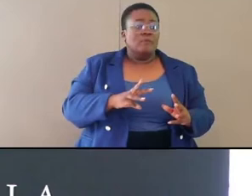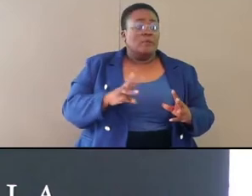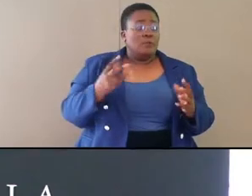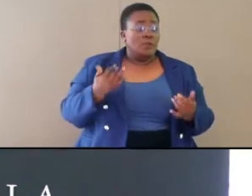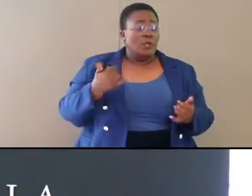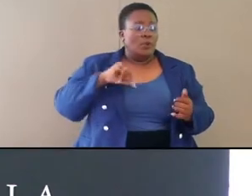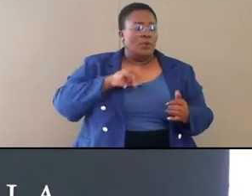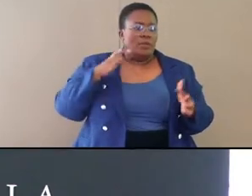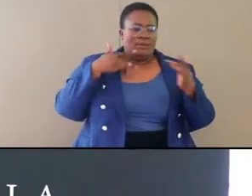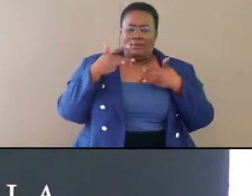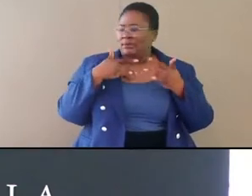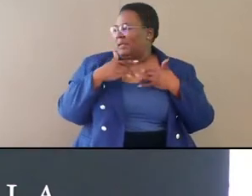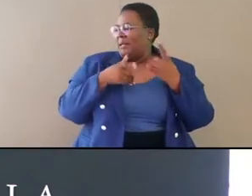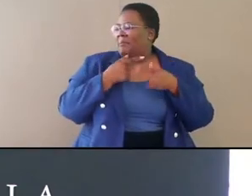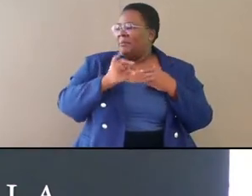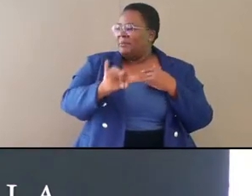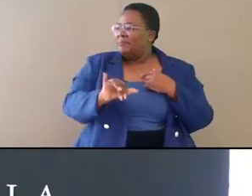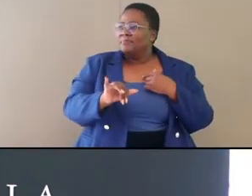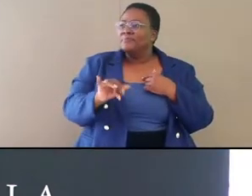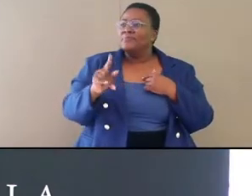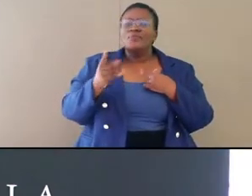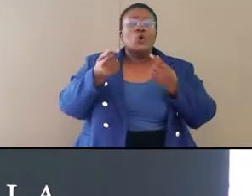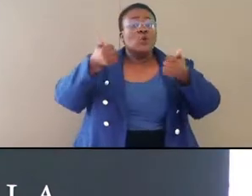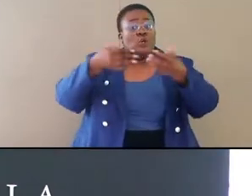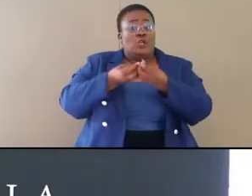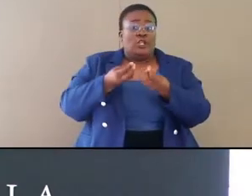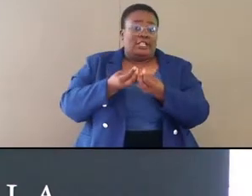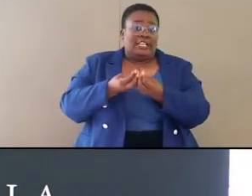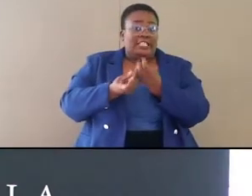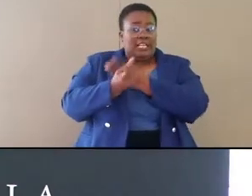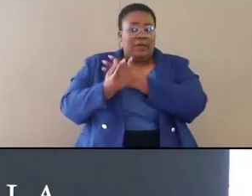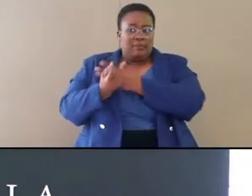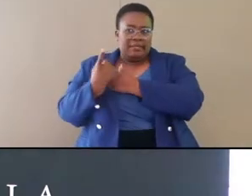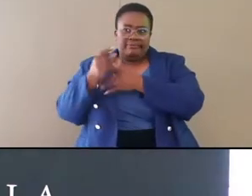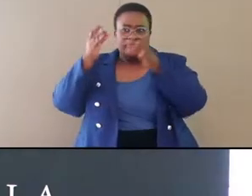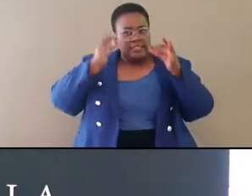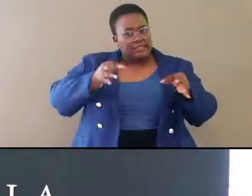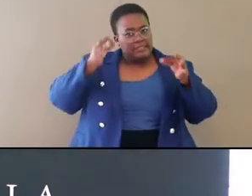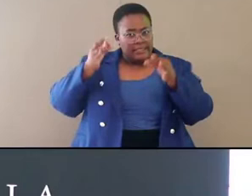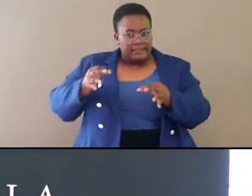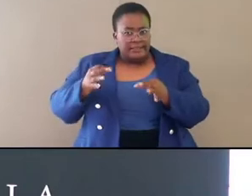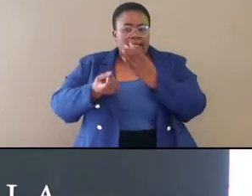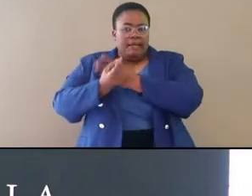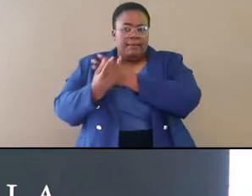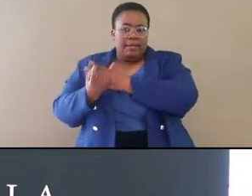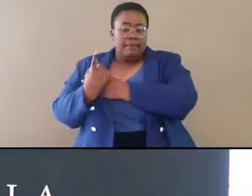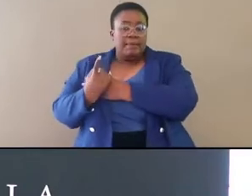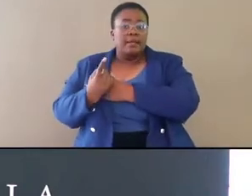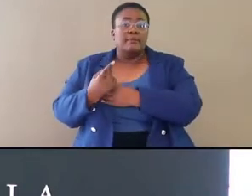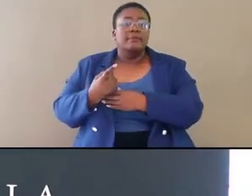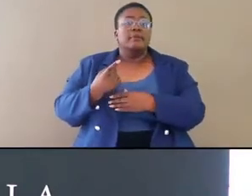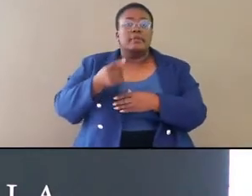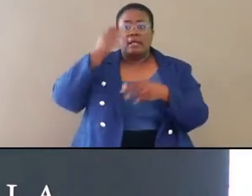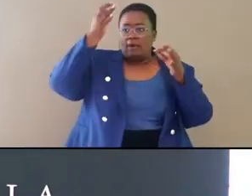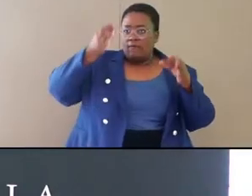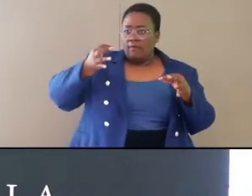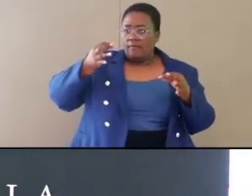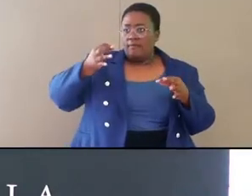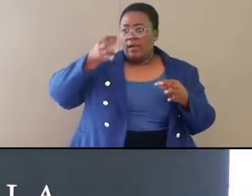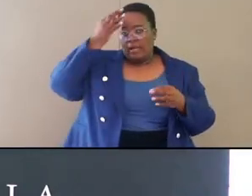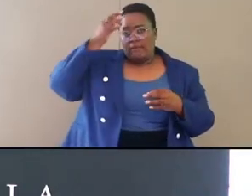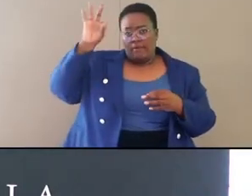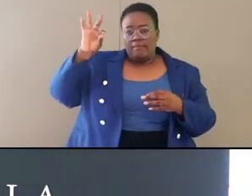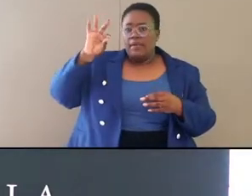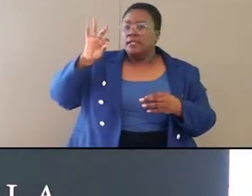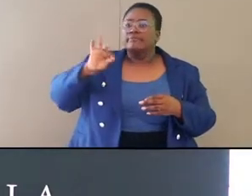concerned about it. There's a lot of good things that happen and decisions that were taken by government at the time, whether